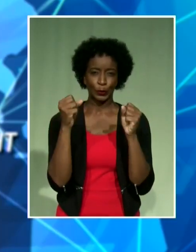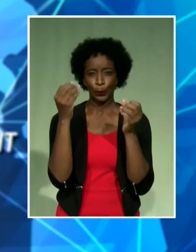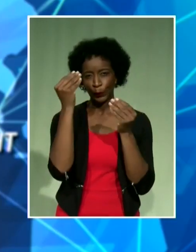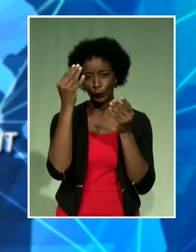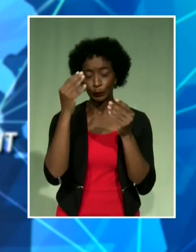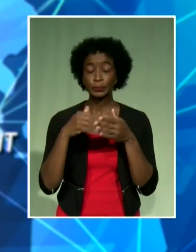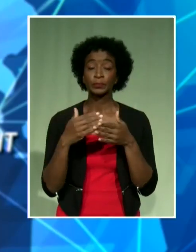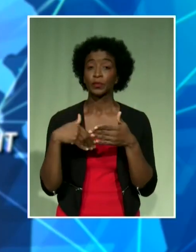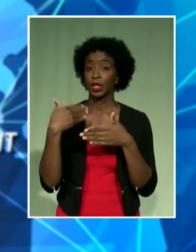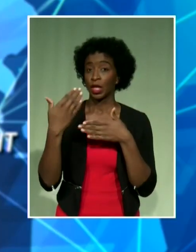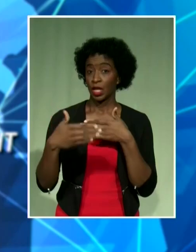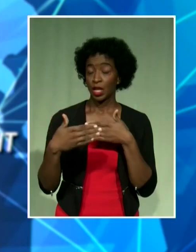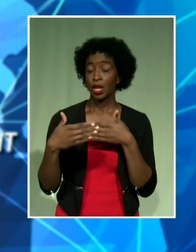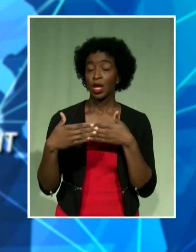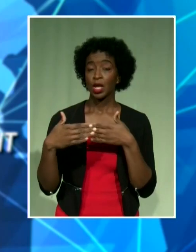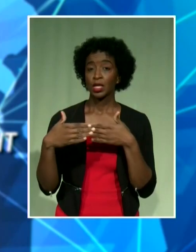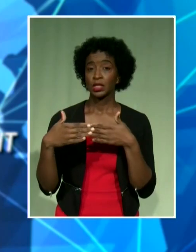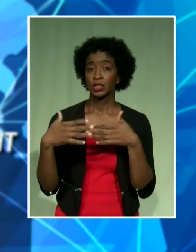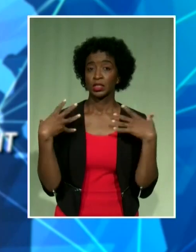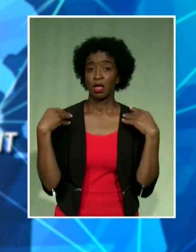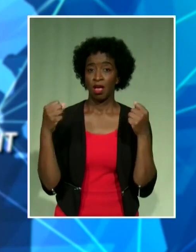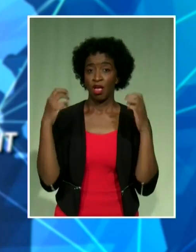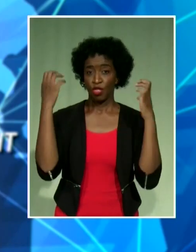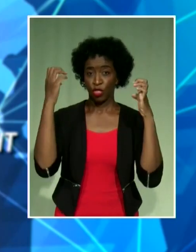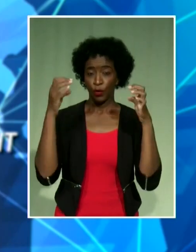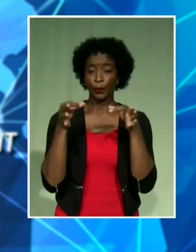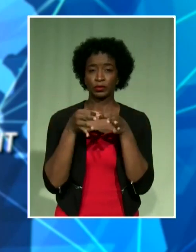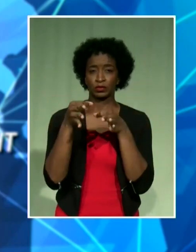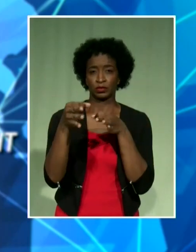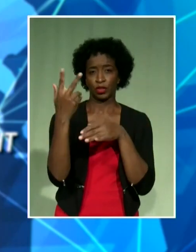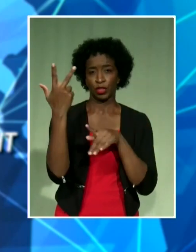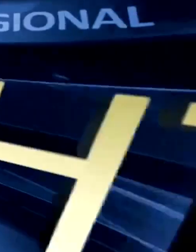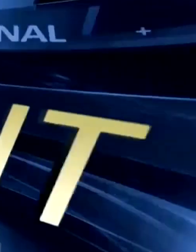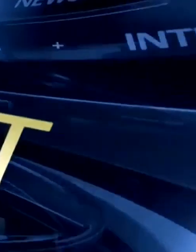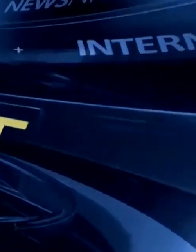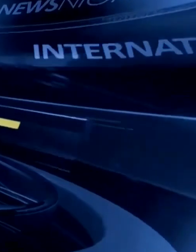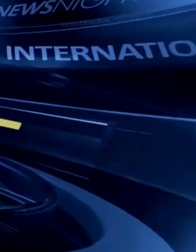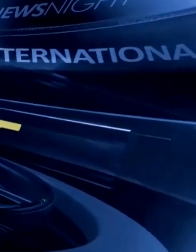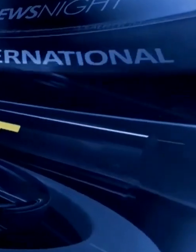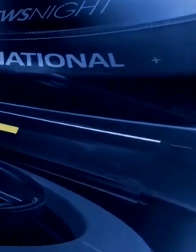public health emergency officially extended by another 3 months.